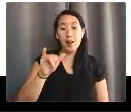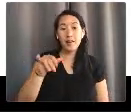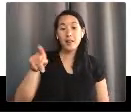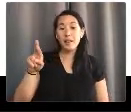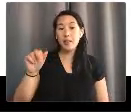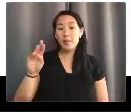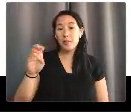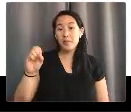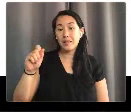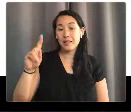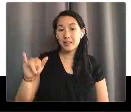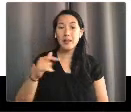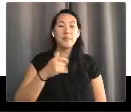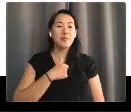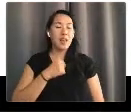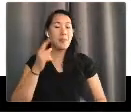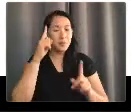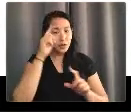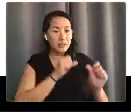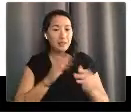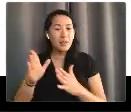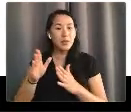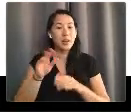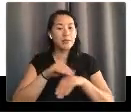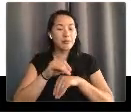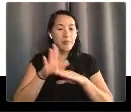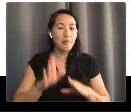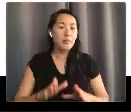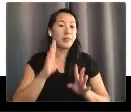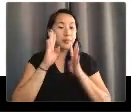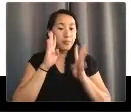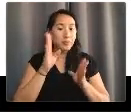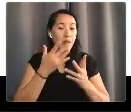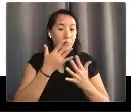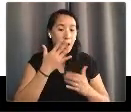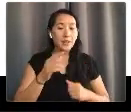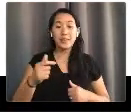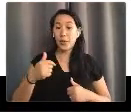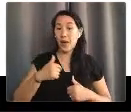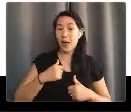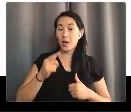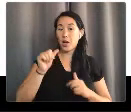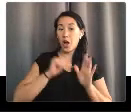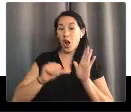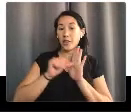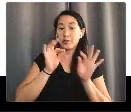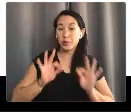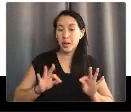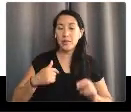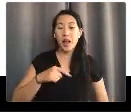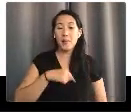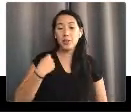to Creatives of Color. I'm just going to quickly audio describe myself as well as the slide. So I'm a